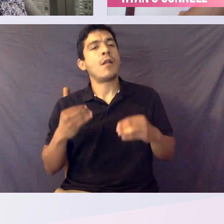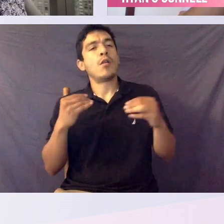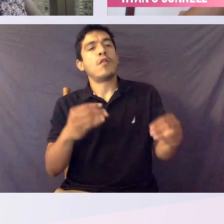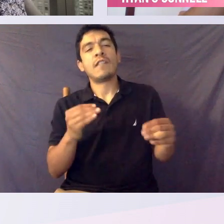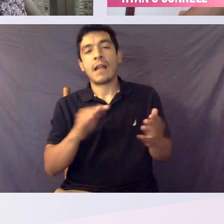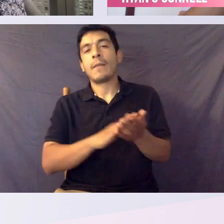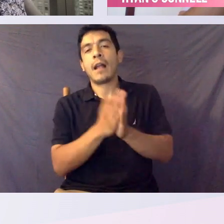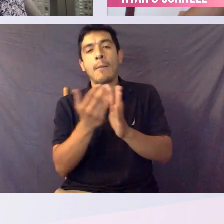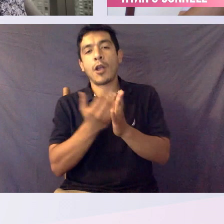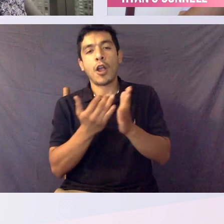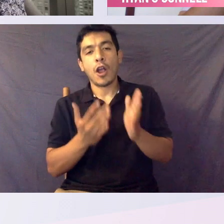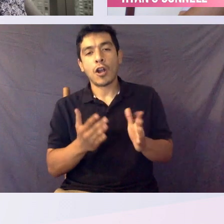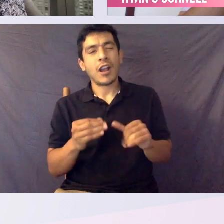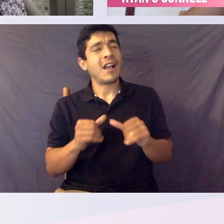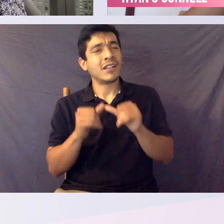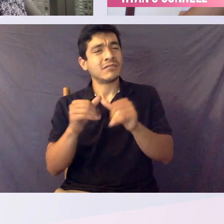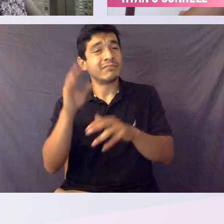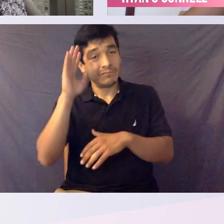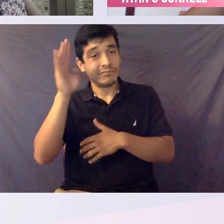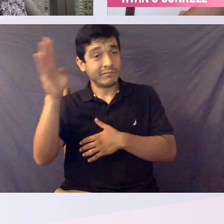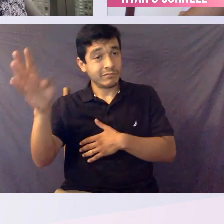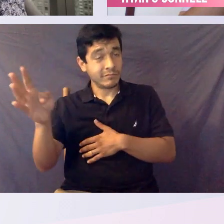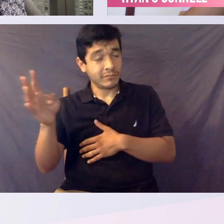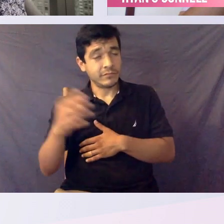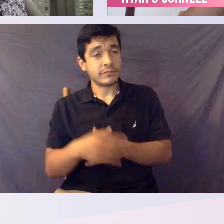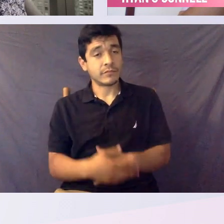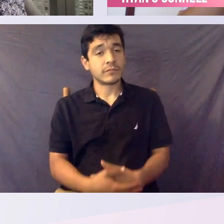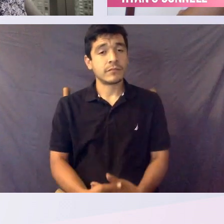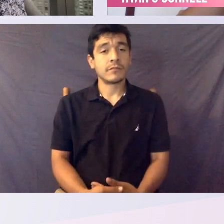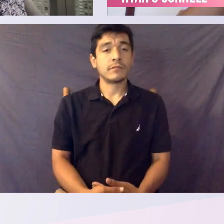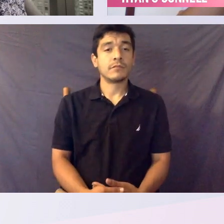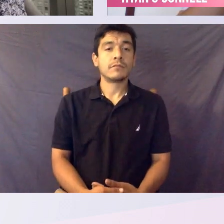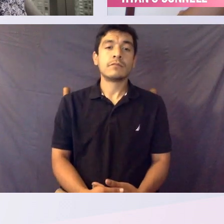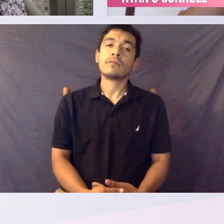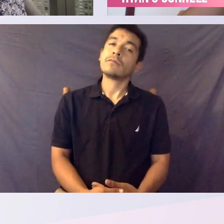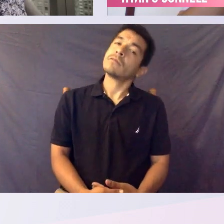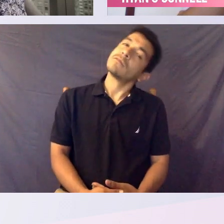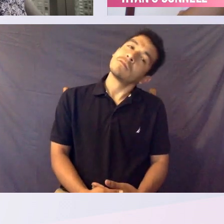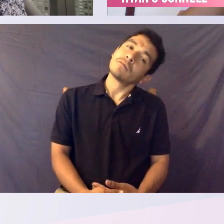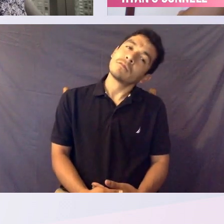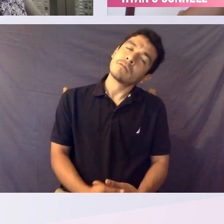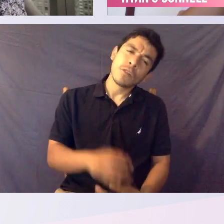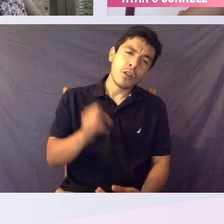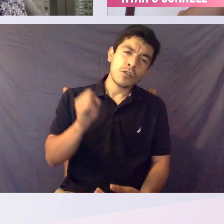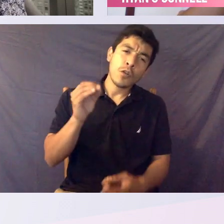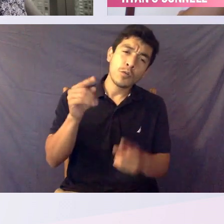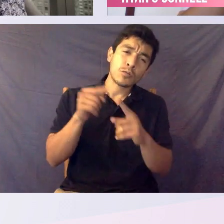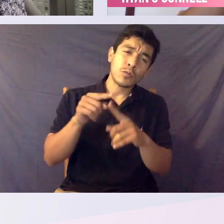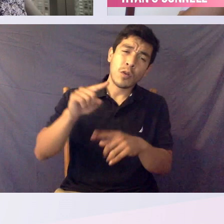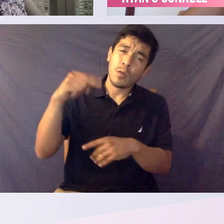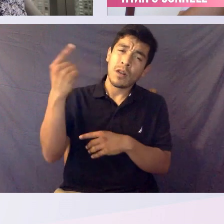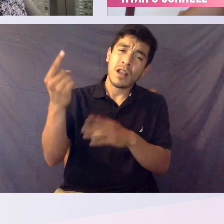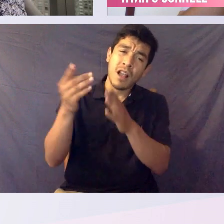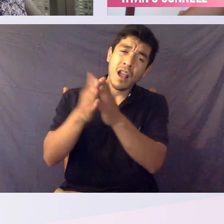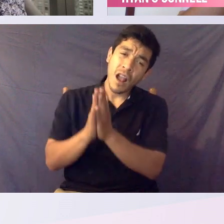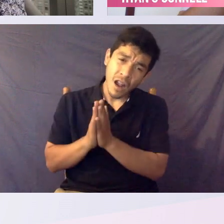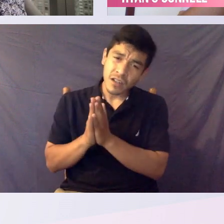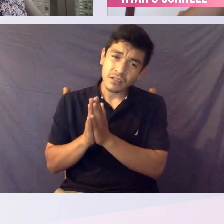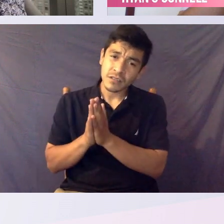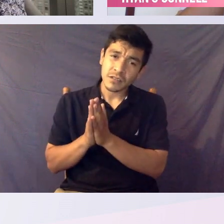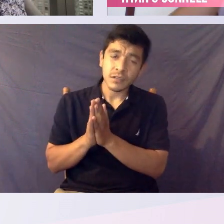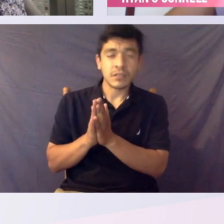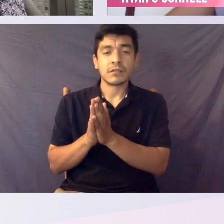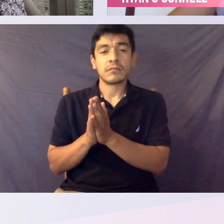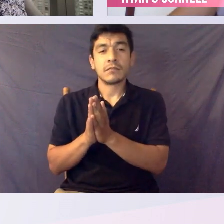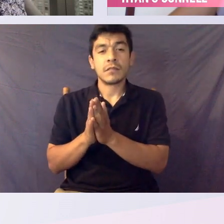to keep making art. And so to ask, even just to ask and to be told, you have the space